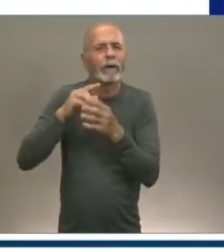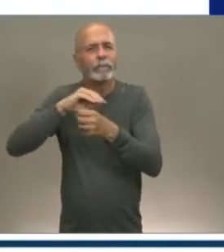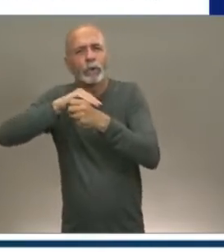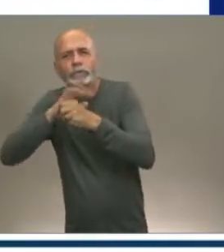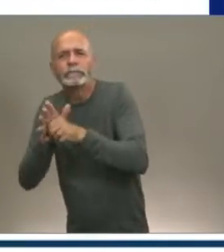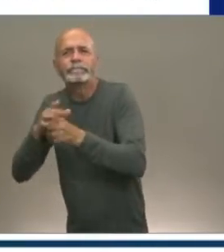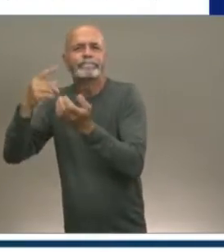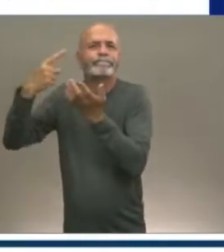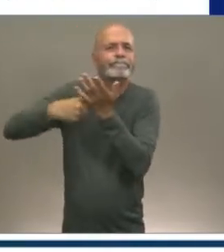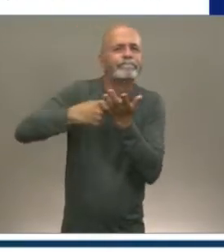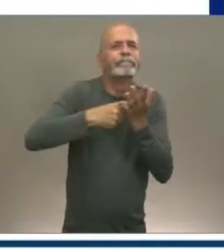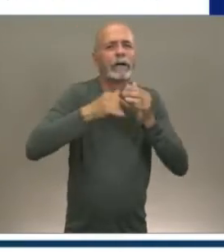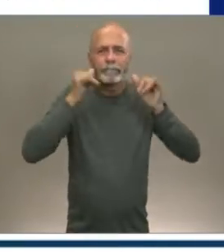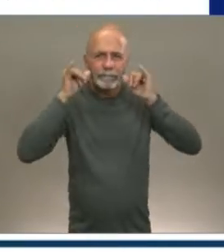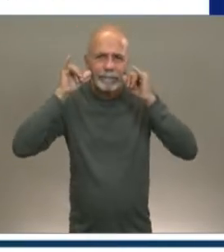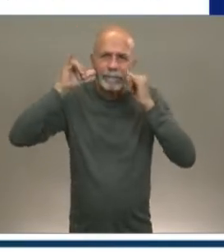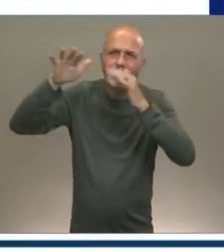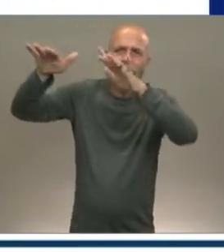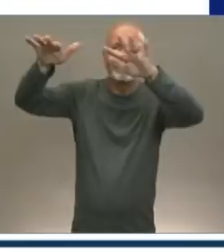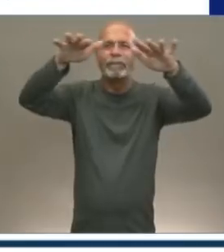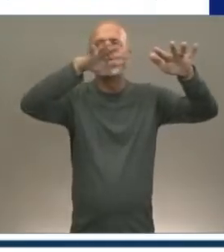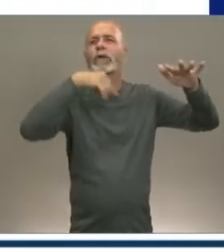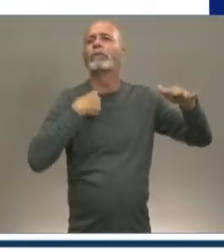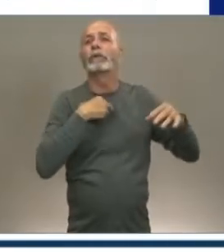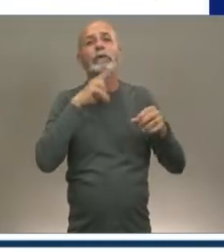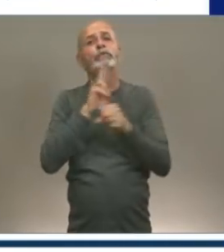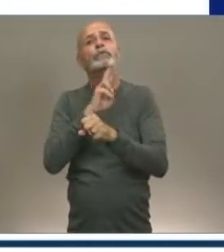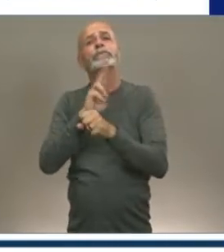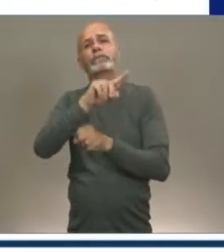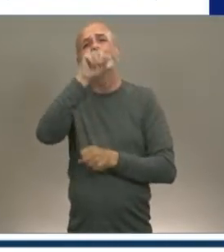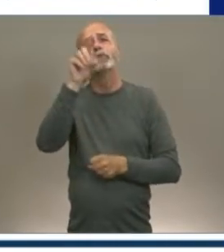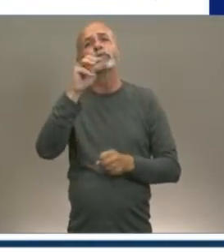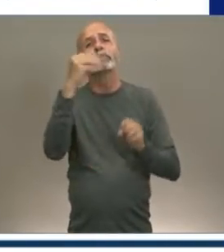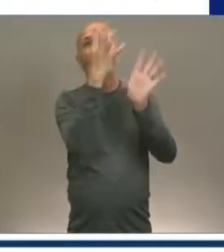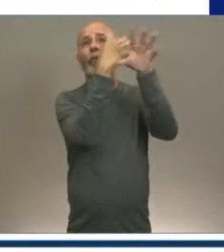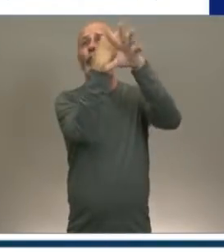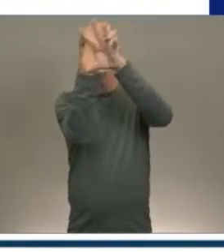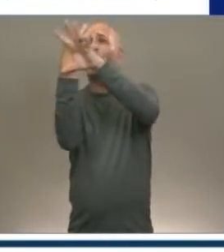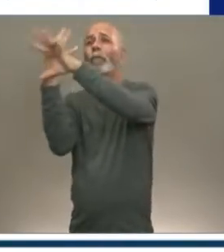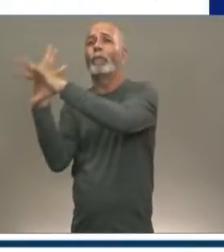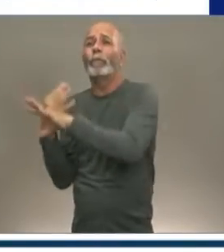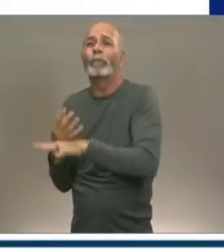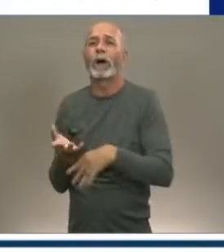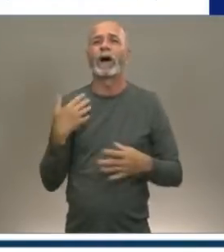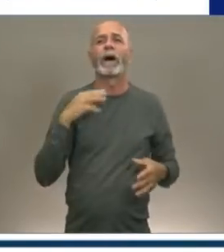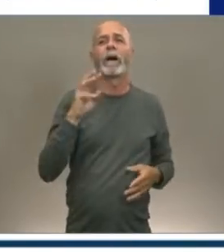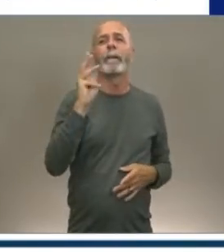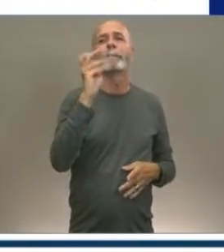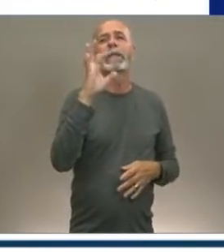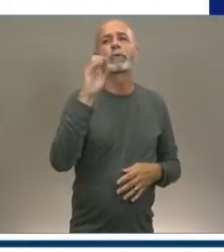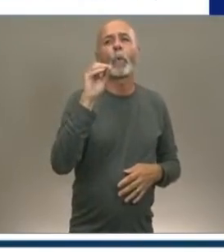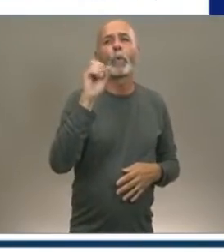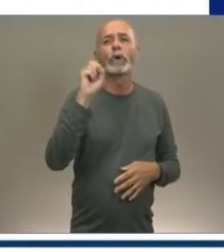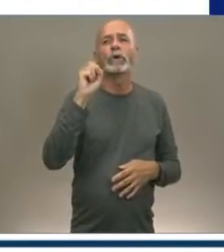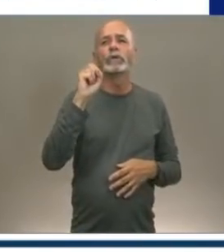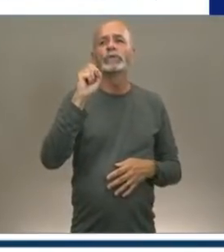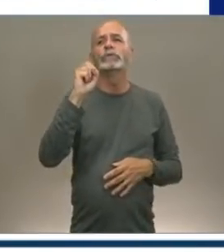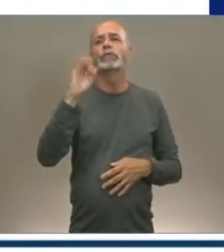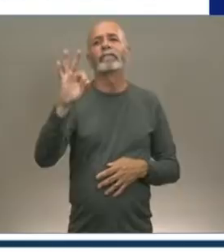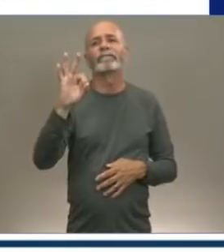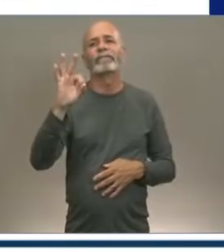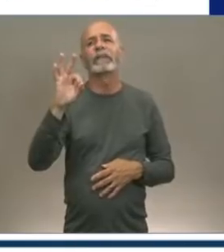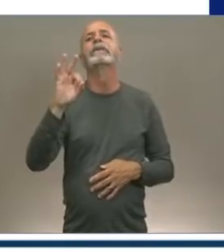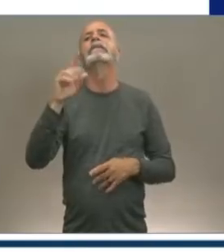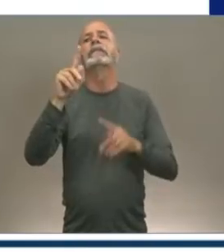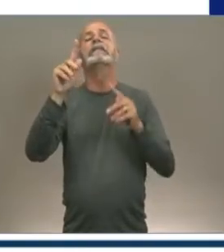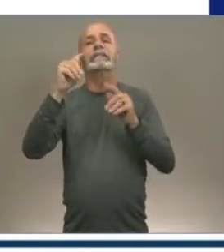Nova Scotians, Zoom and Microsoft Teams has been more common instead of meeting in person. So there's in-depth